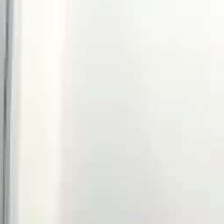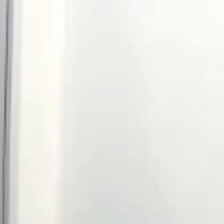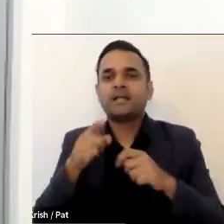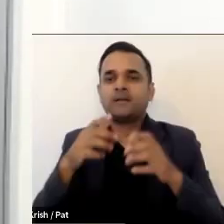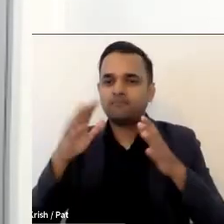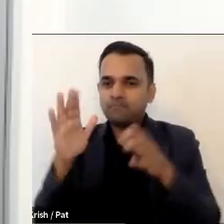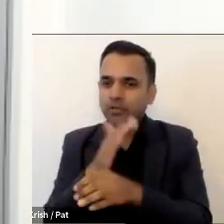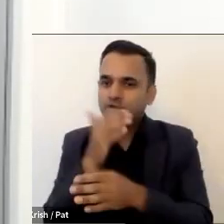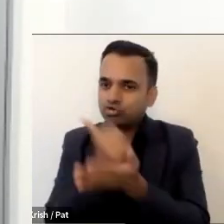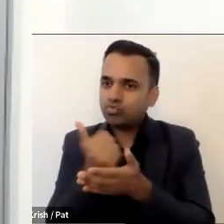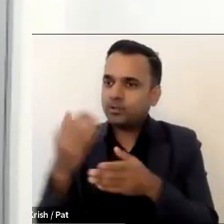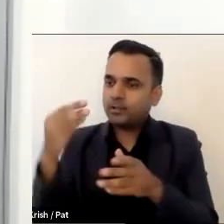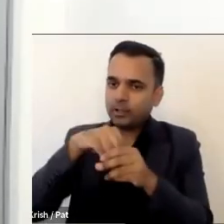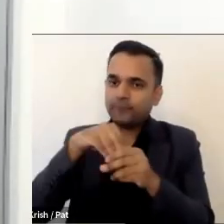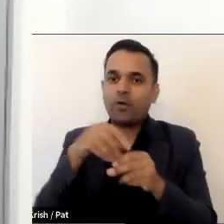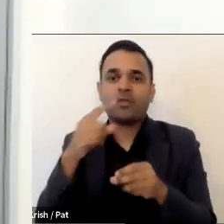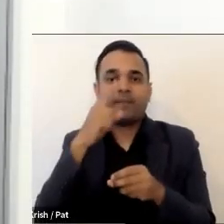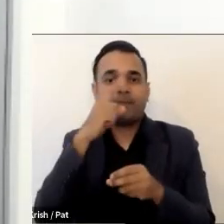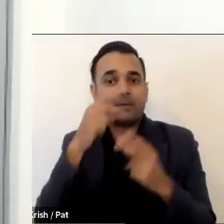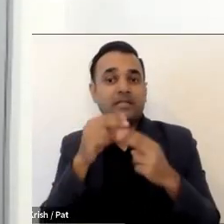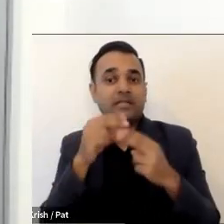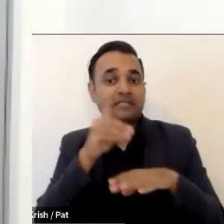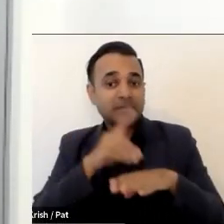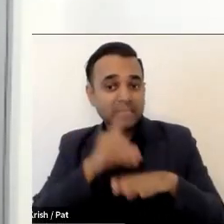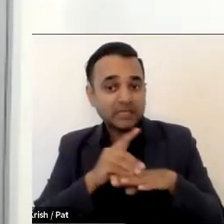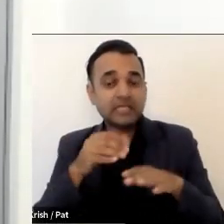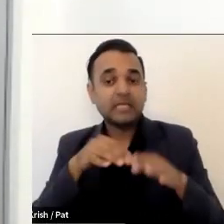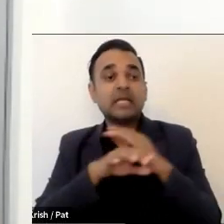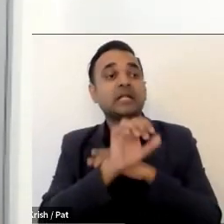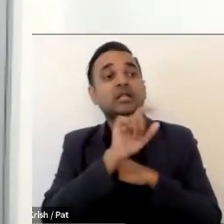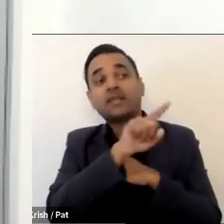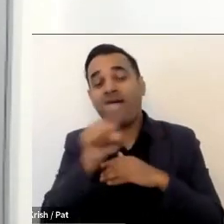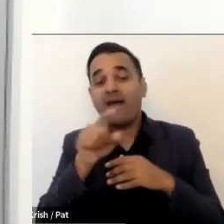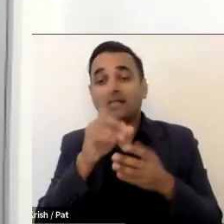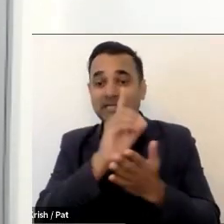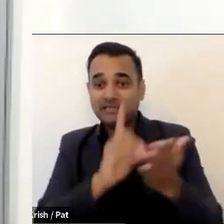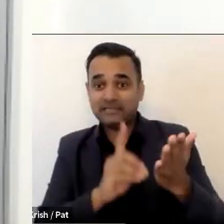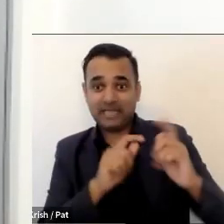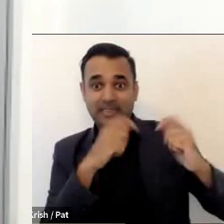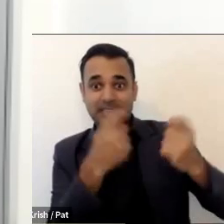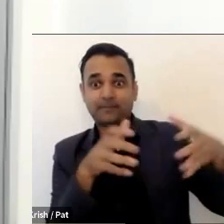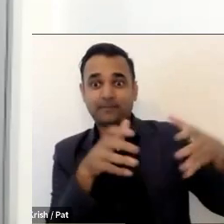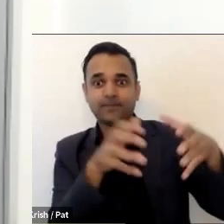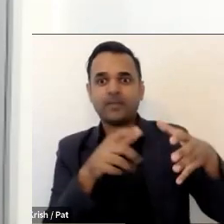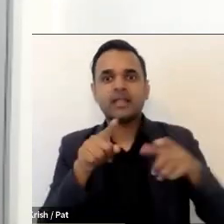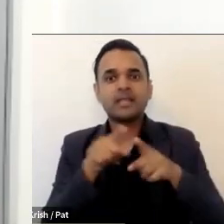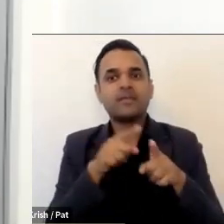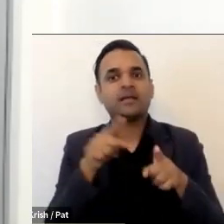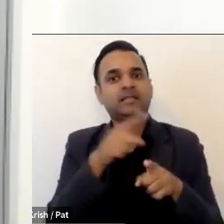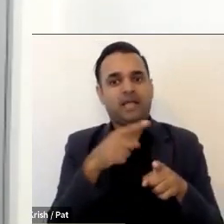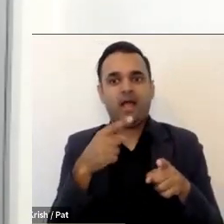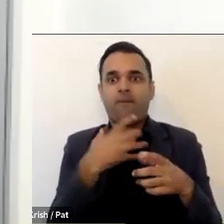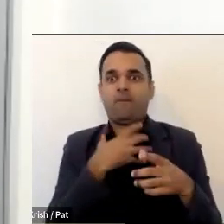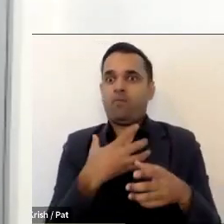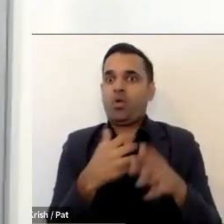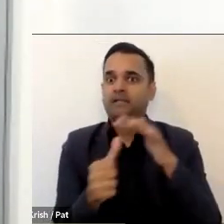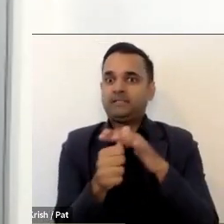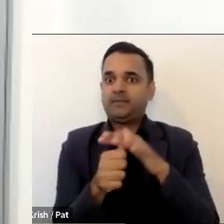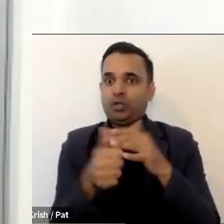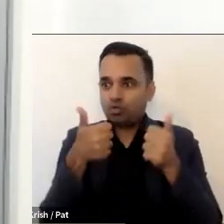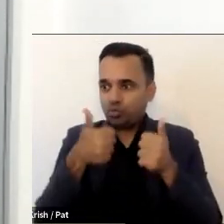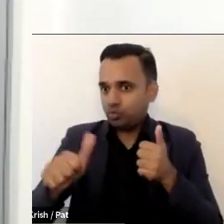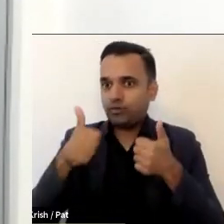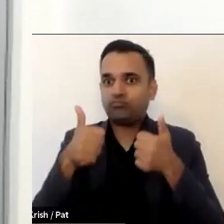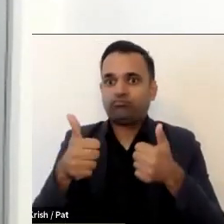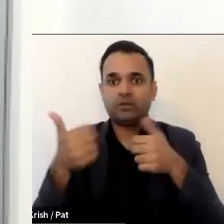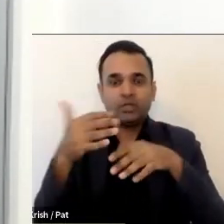much more accessible and usable and inclusive technologies at the end. And I think about some of those examples you were